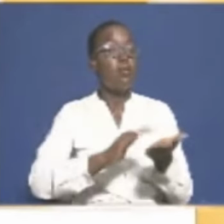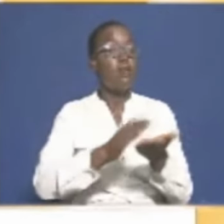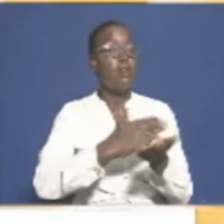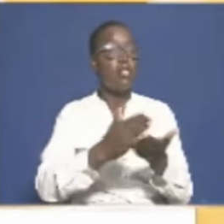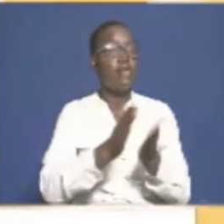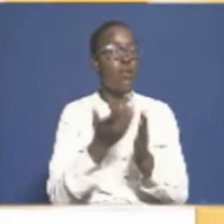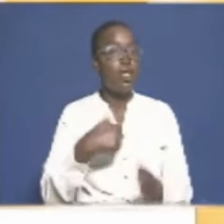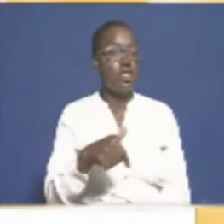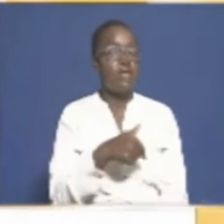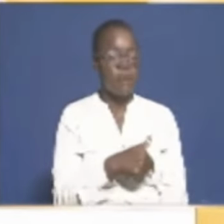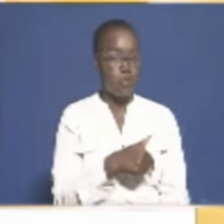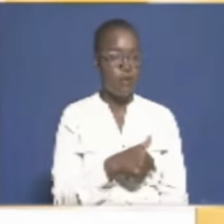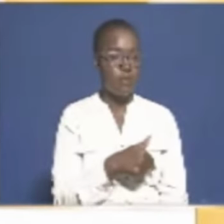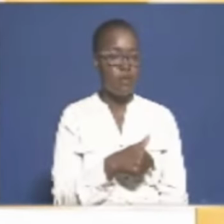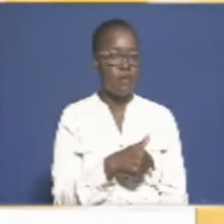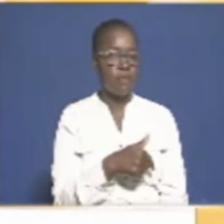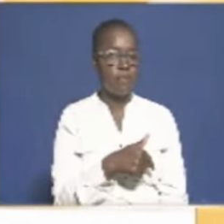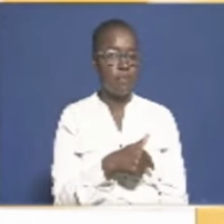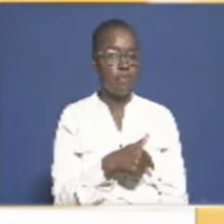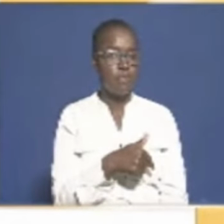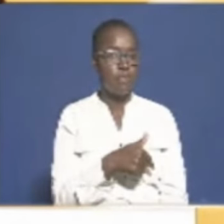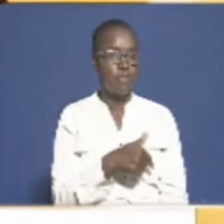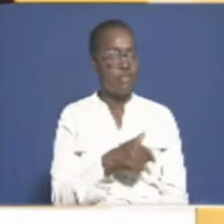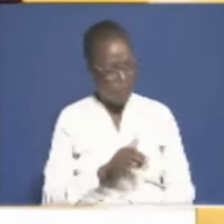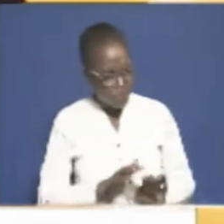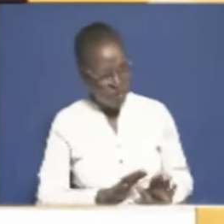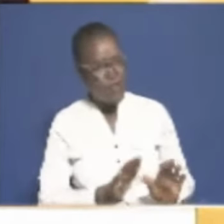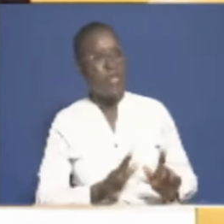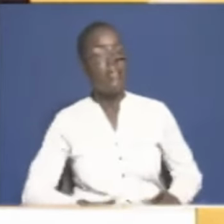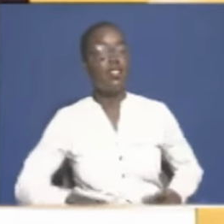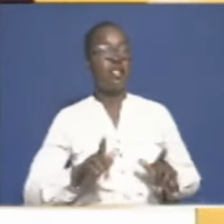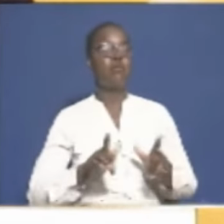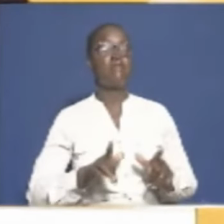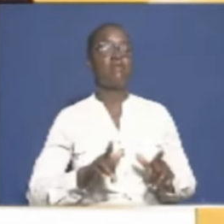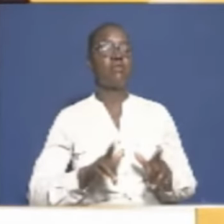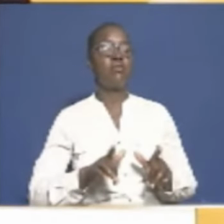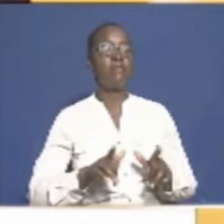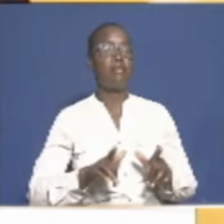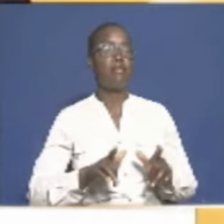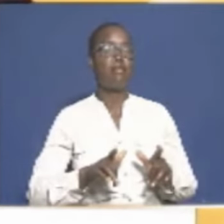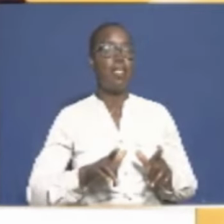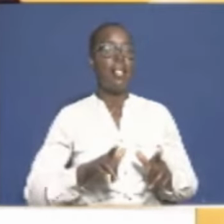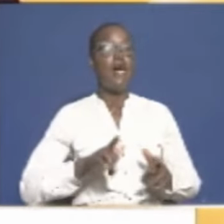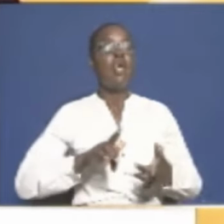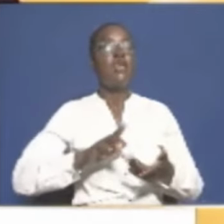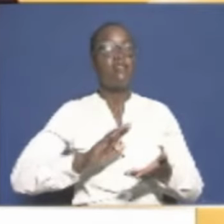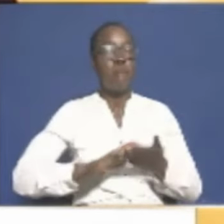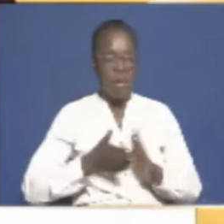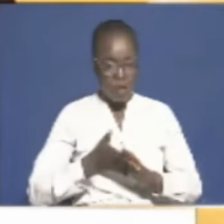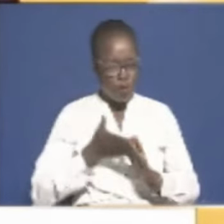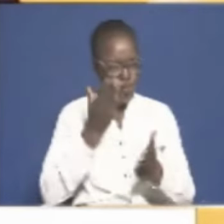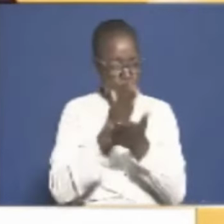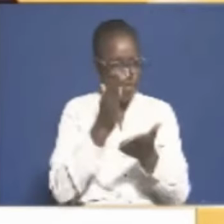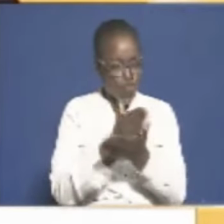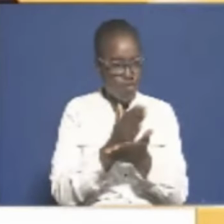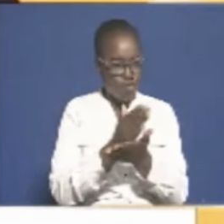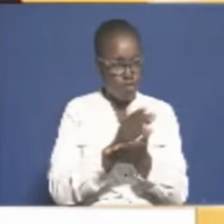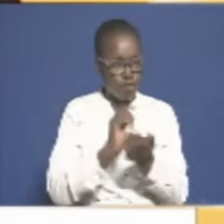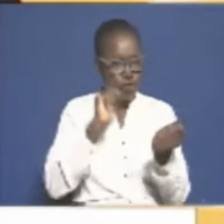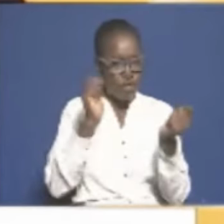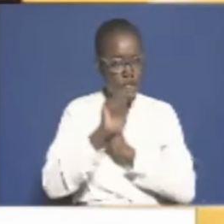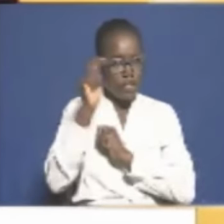us. Let us live that way, and we can indeed change Kenya. Because Kenya